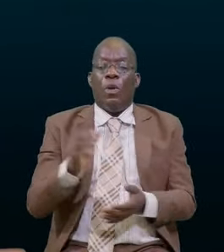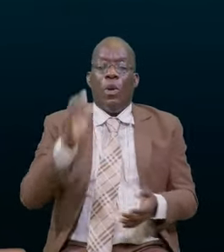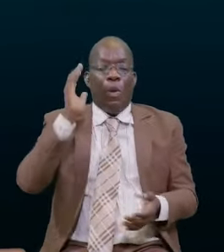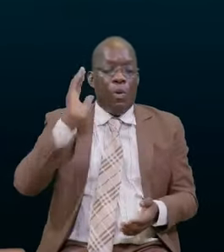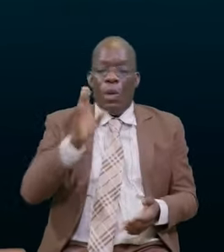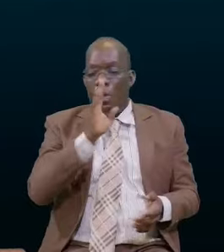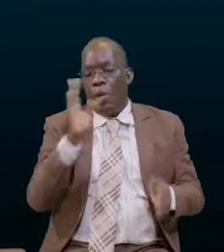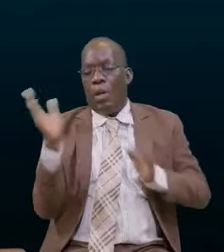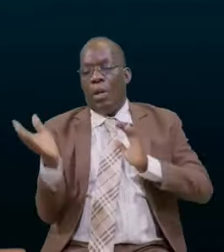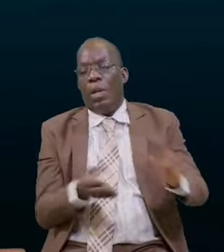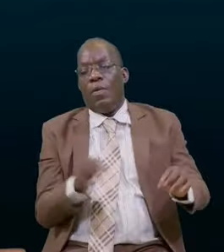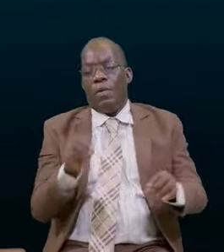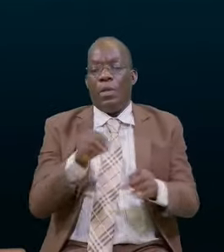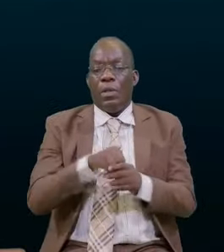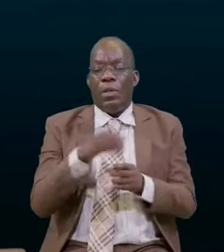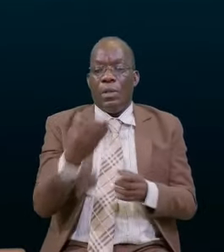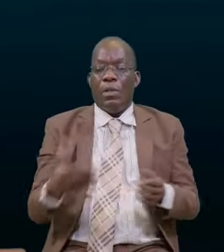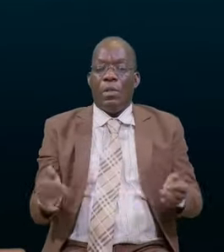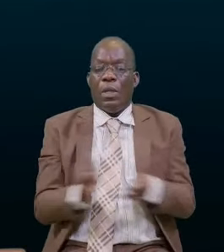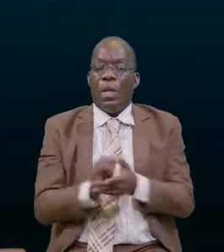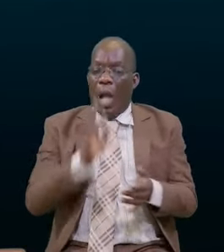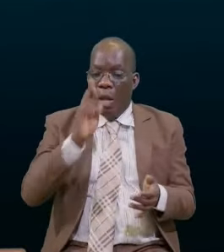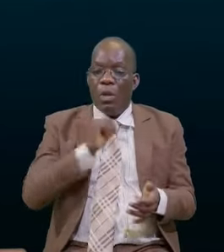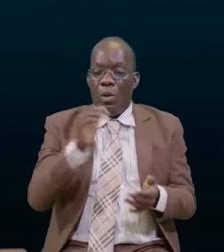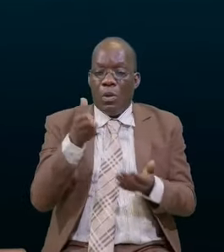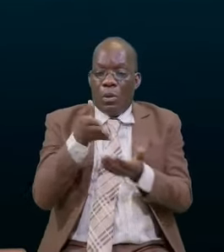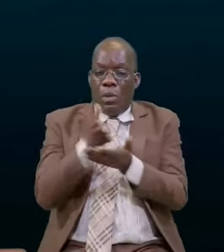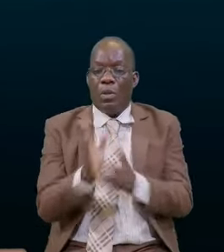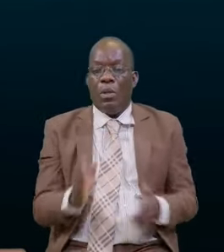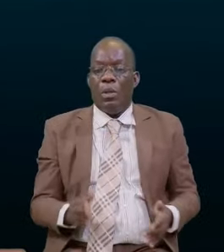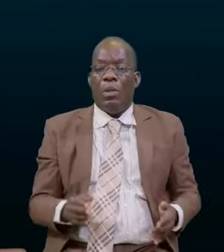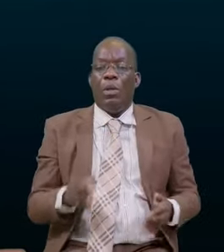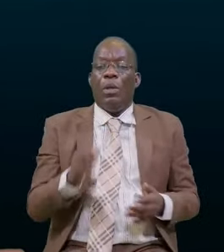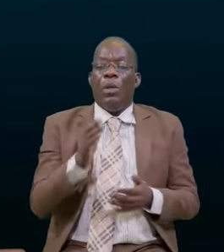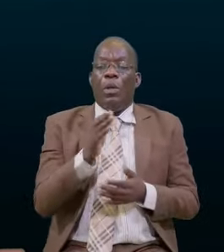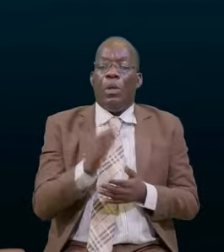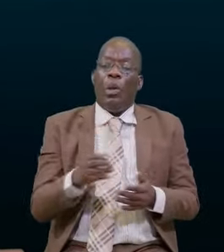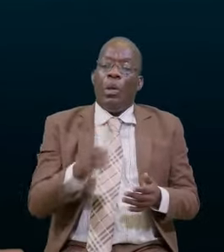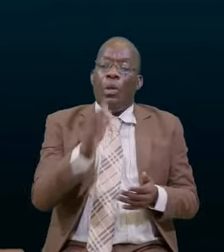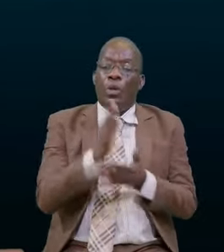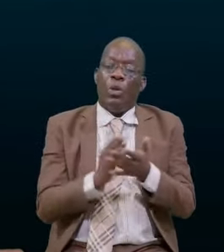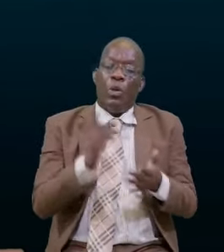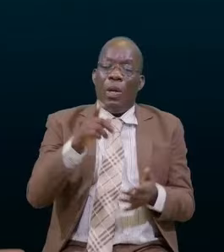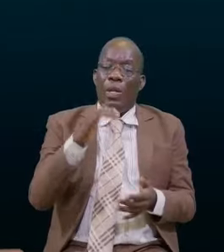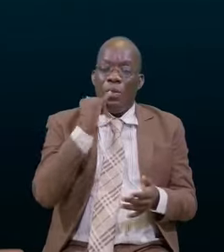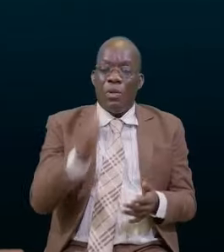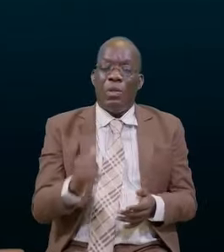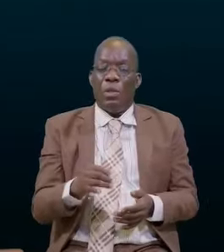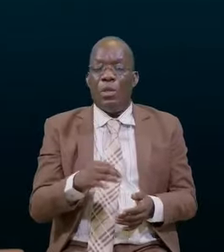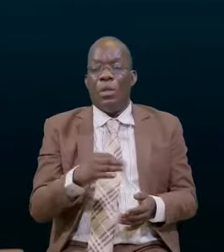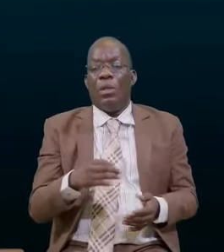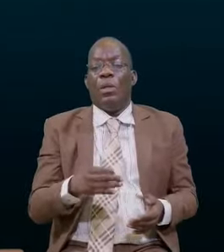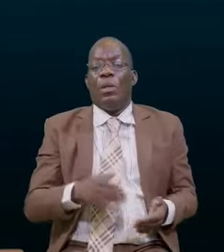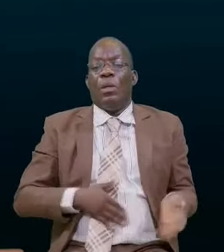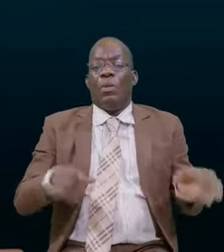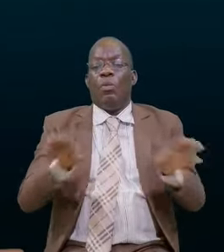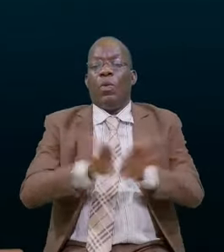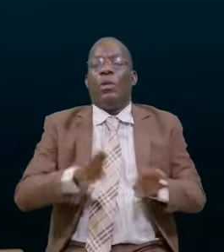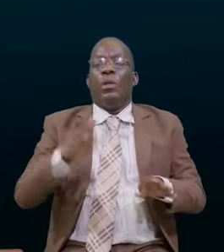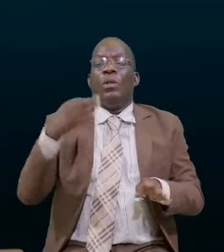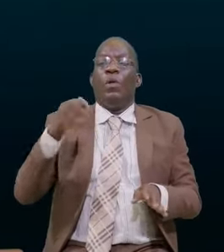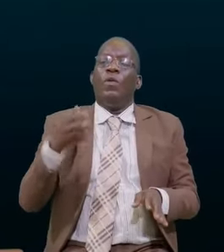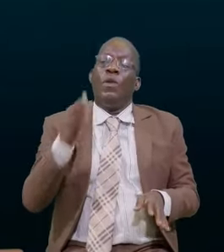the fruit of the spirit is not there then one is baring of this fruit of the spirit has already means the way to heaven and he